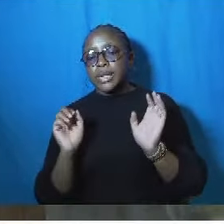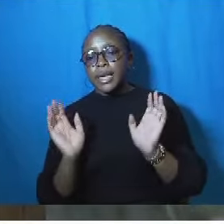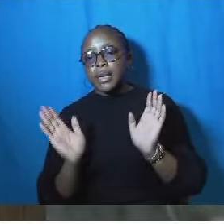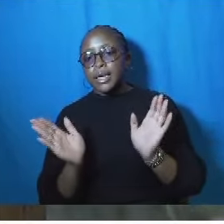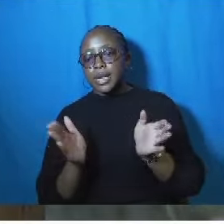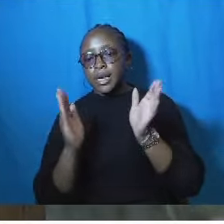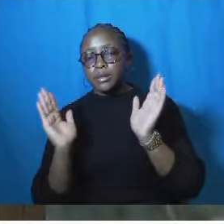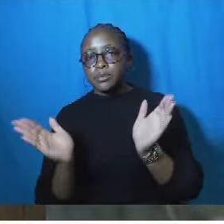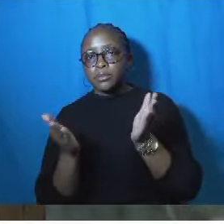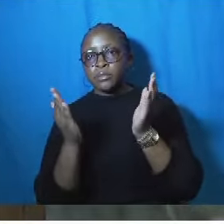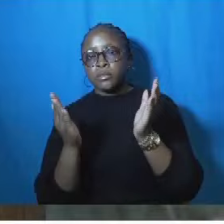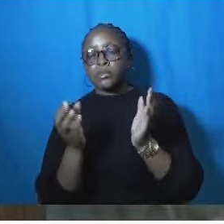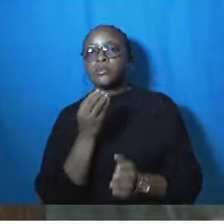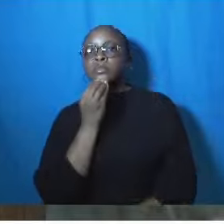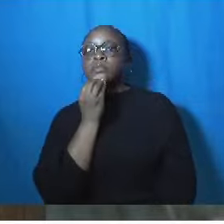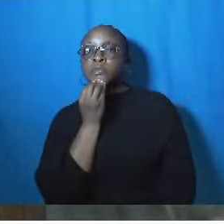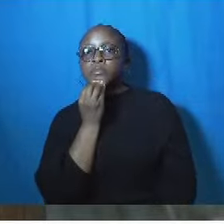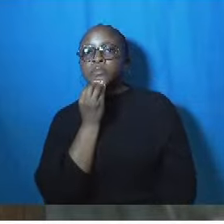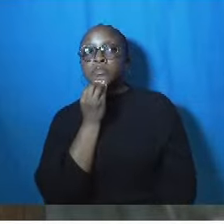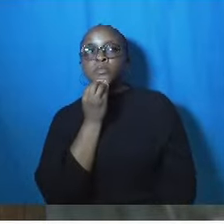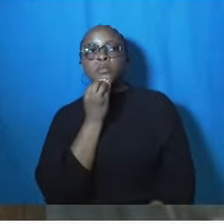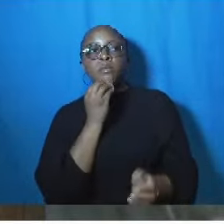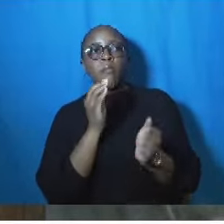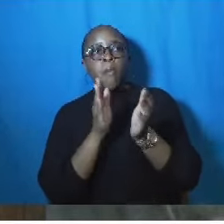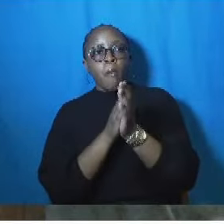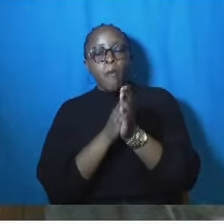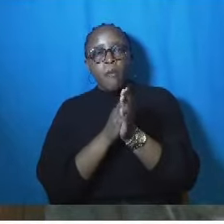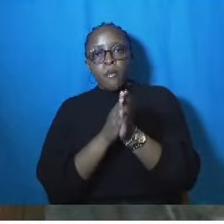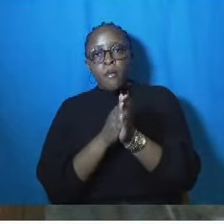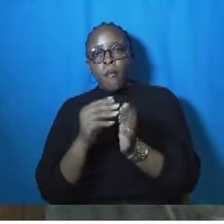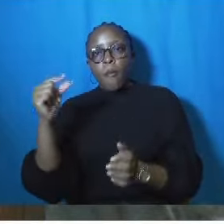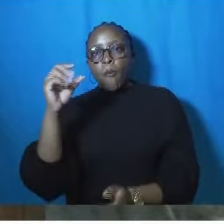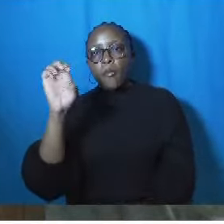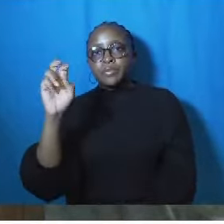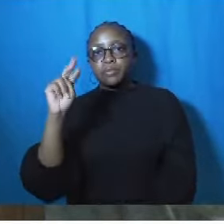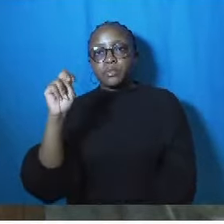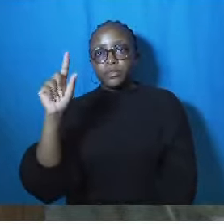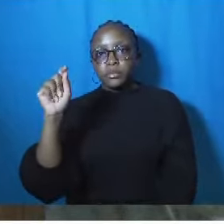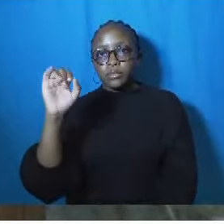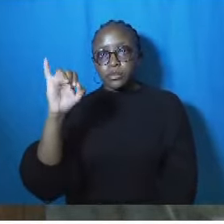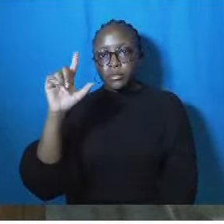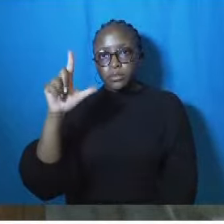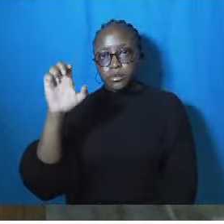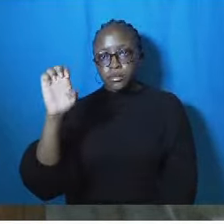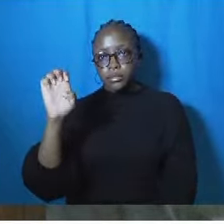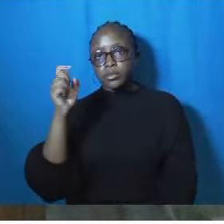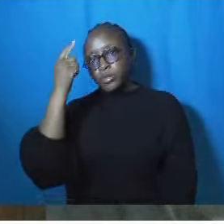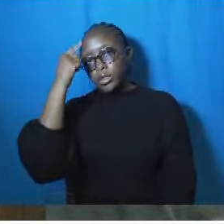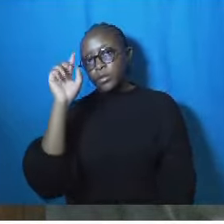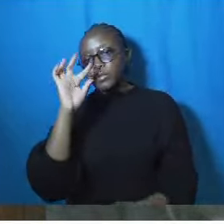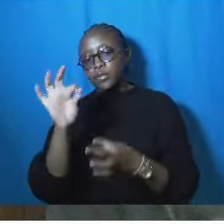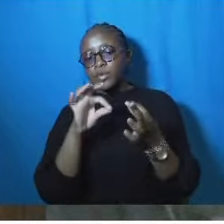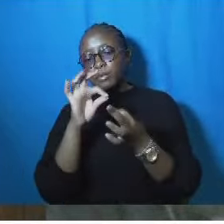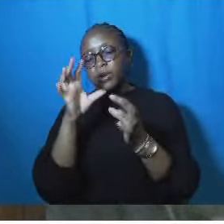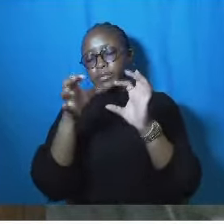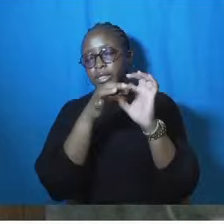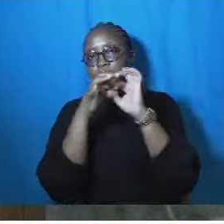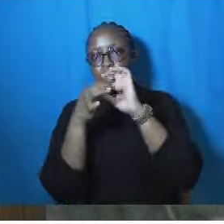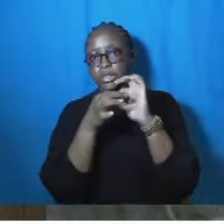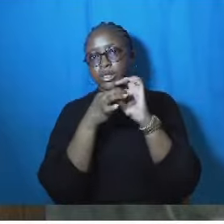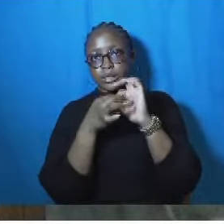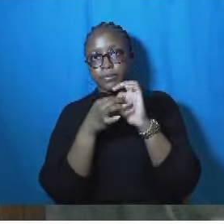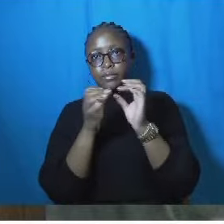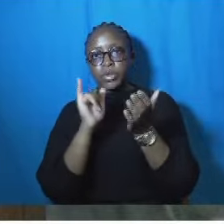the Gentiles to perfect unity. And this may be the thrust of the letter of